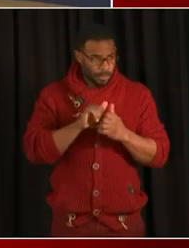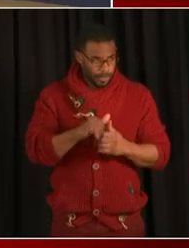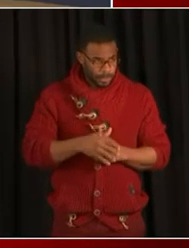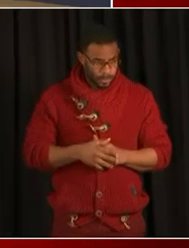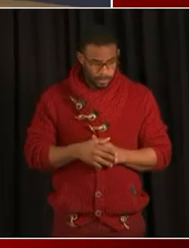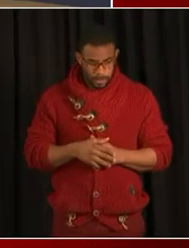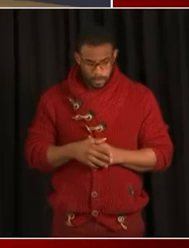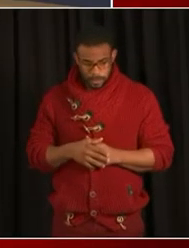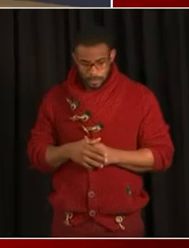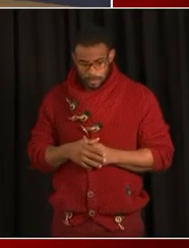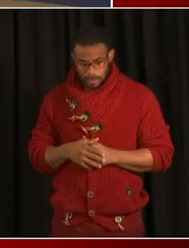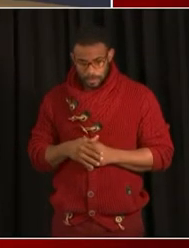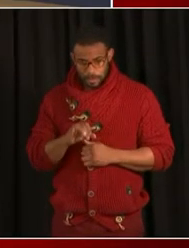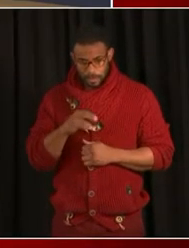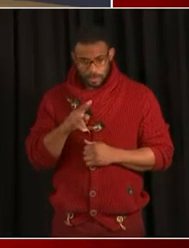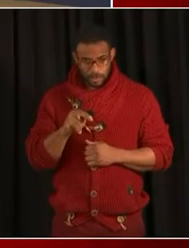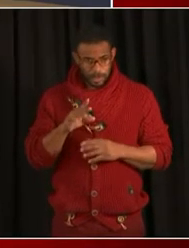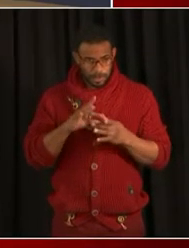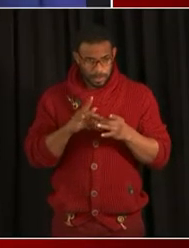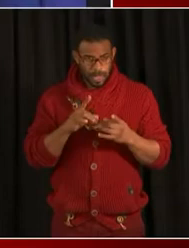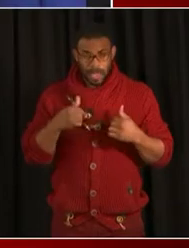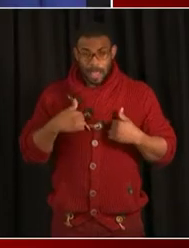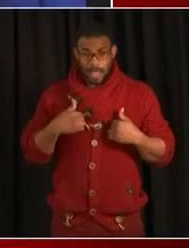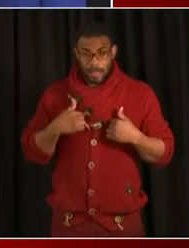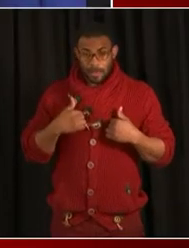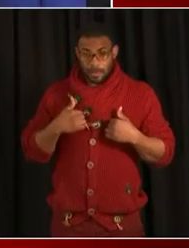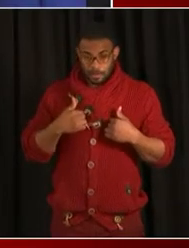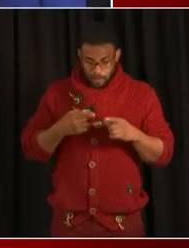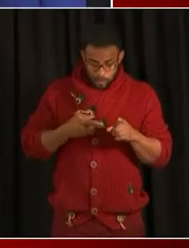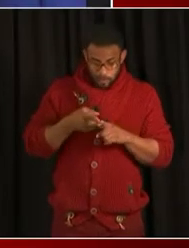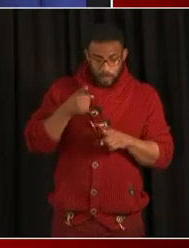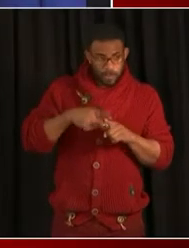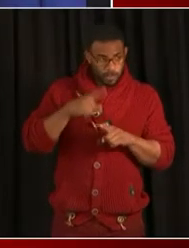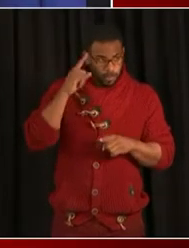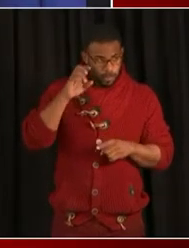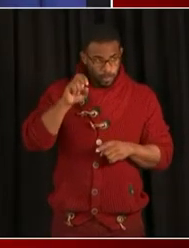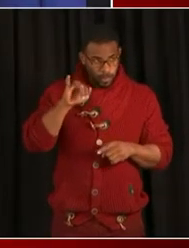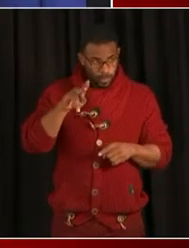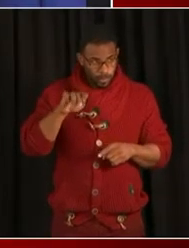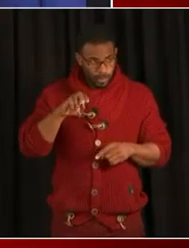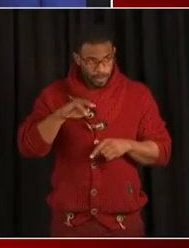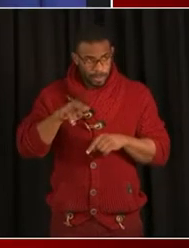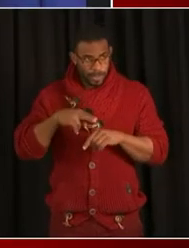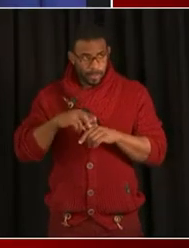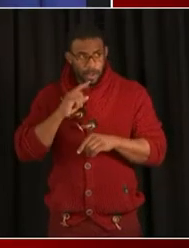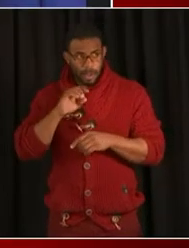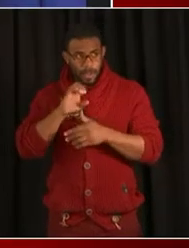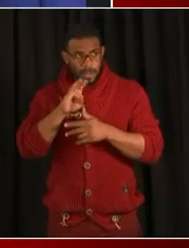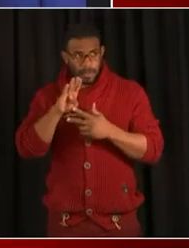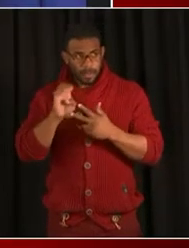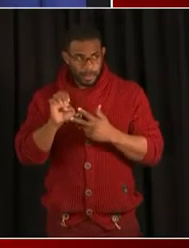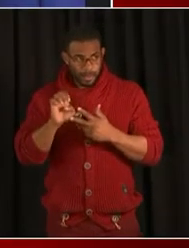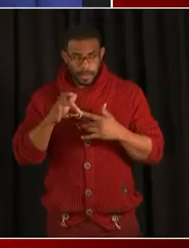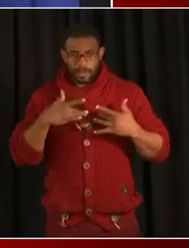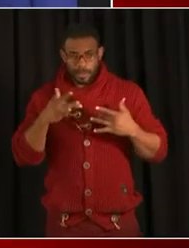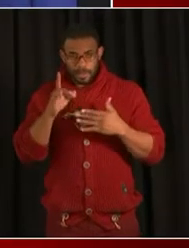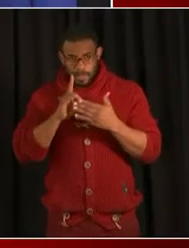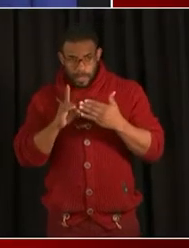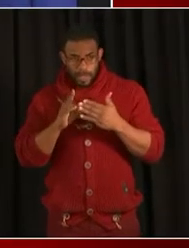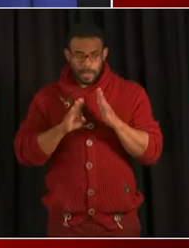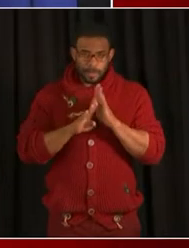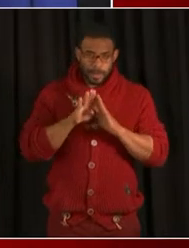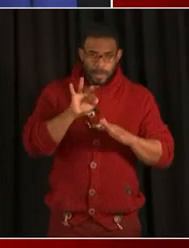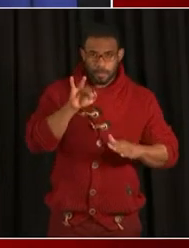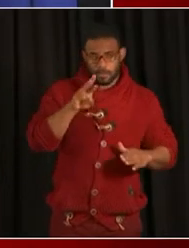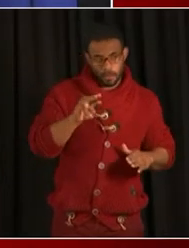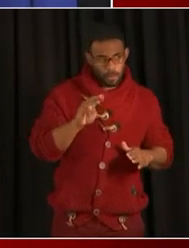that. As Sean mentioned, I am the principal of Sweet Nation. We are a CBE event design and